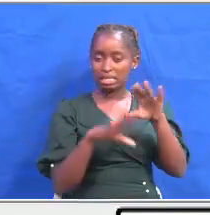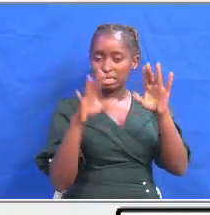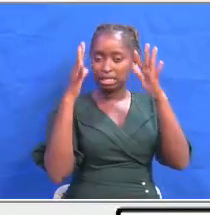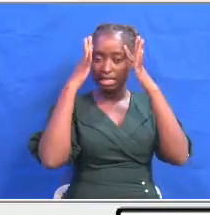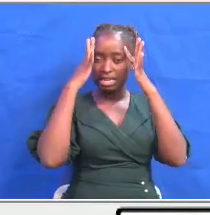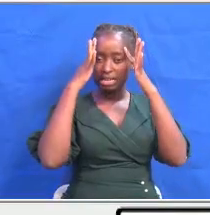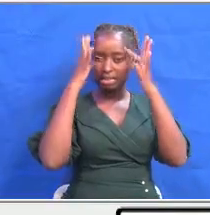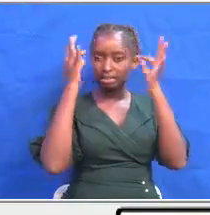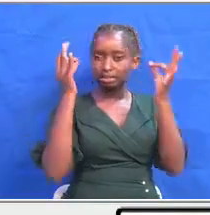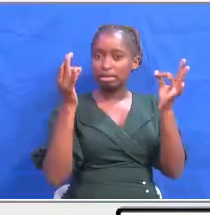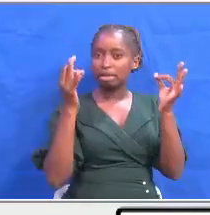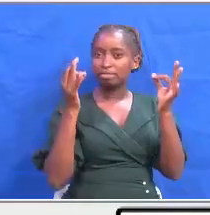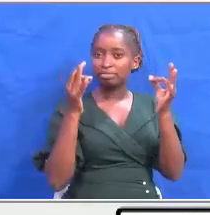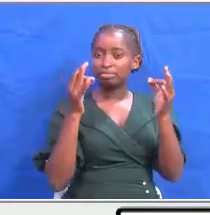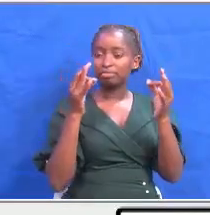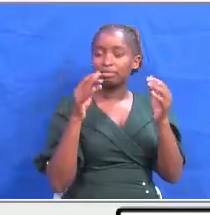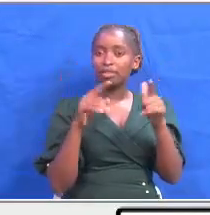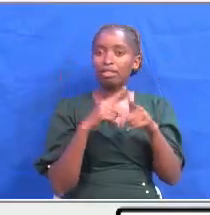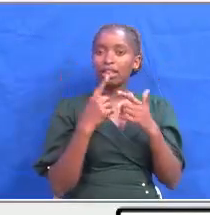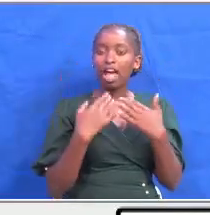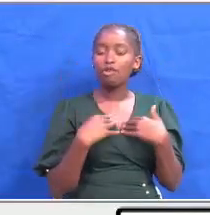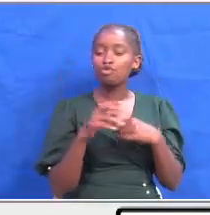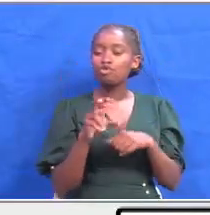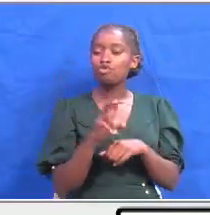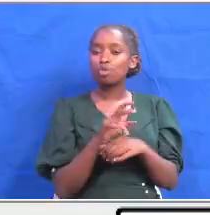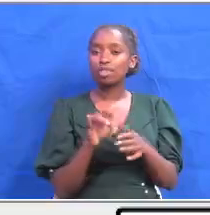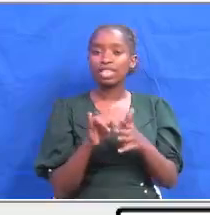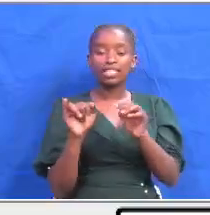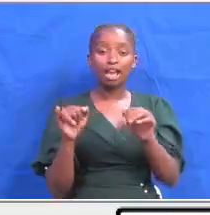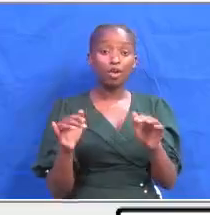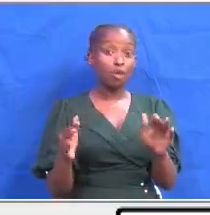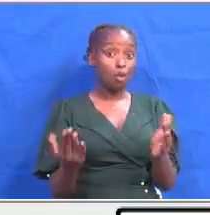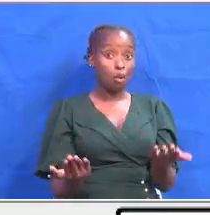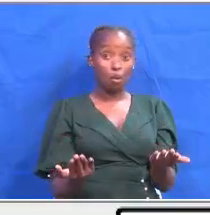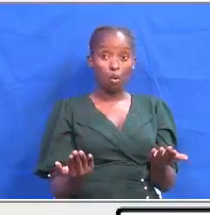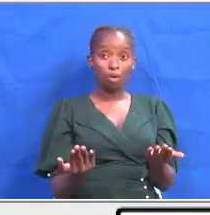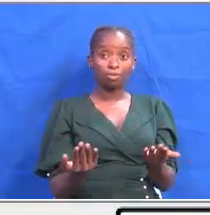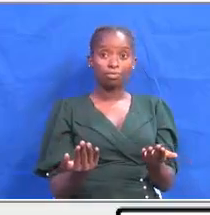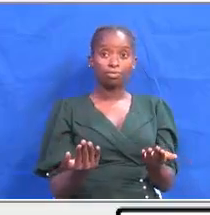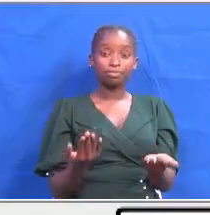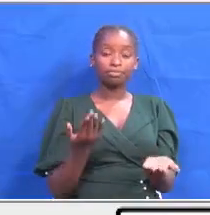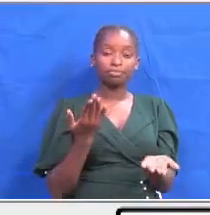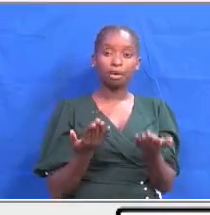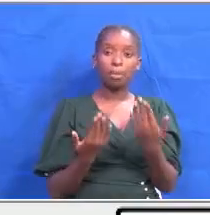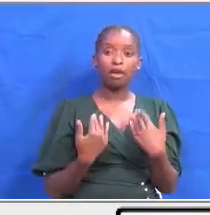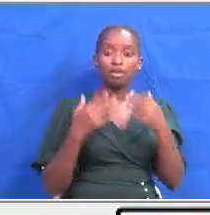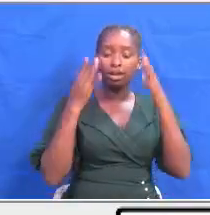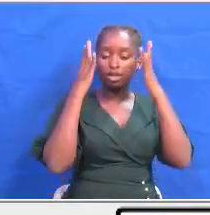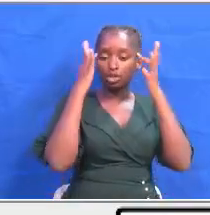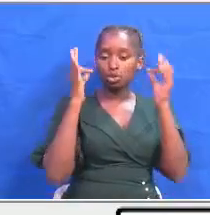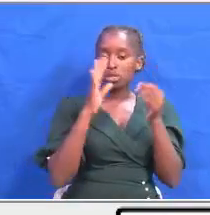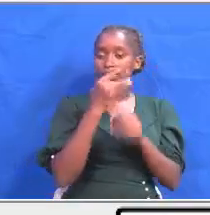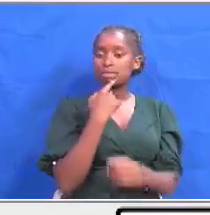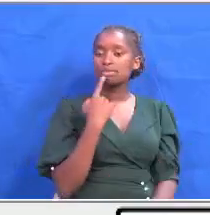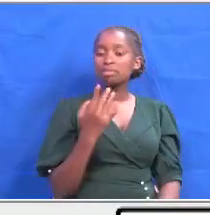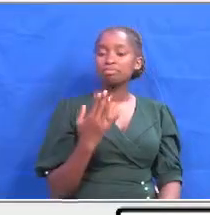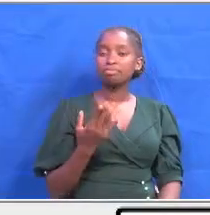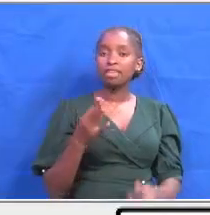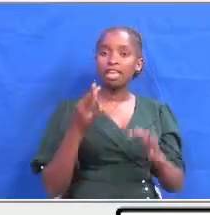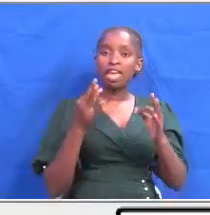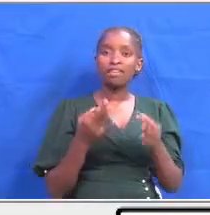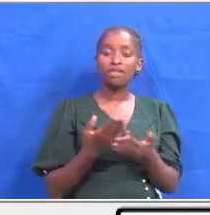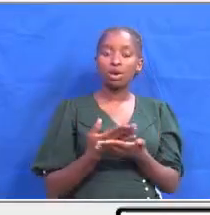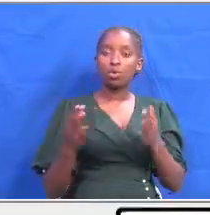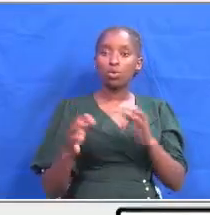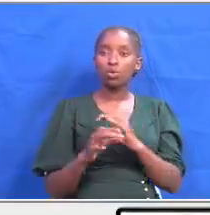Kindiki. True. So you just look at that. Or it is now for his decision to say, if not Kindiki,